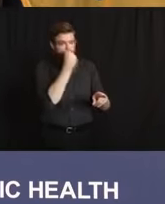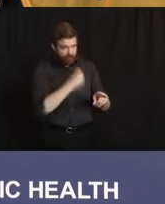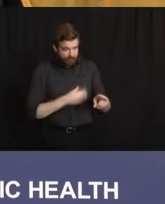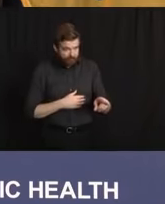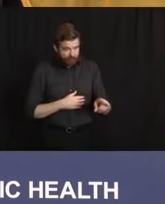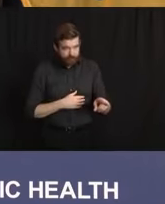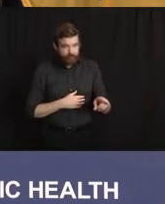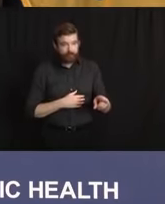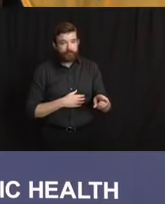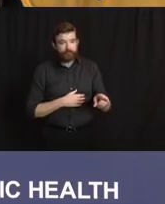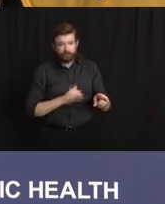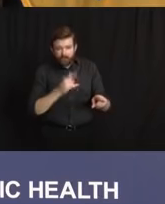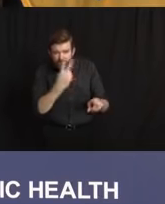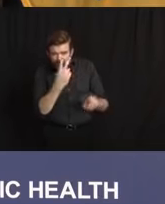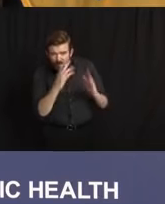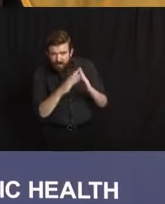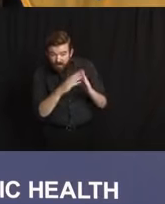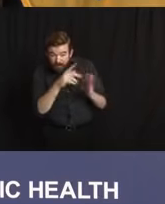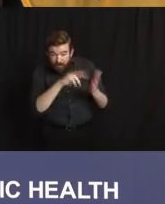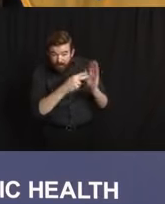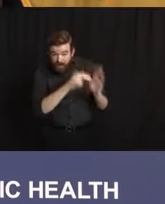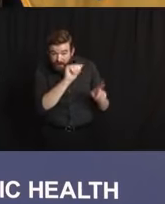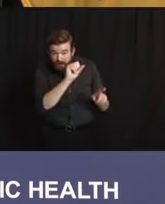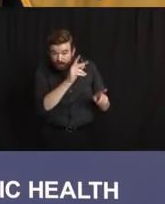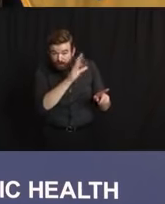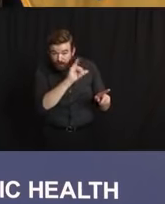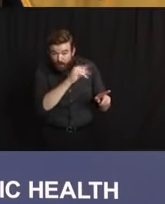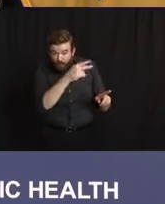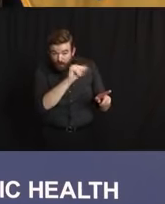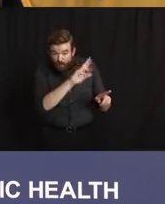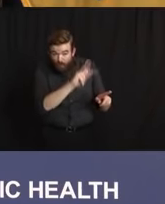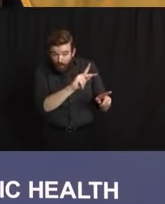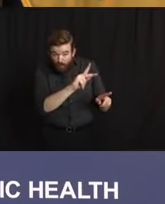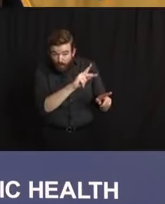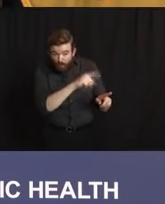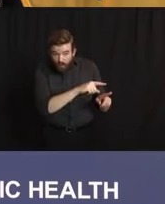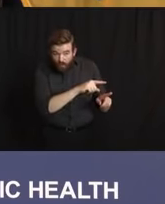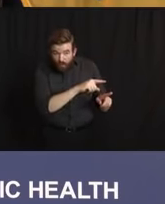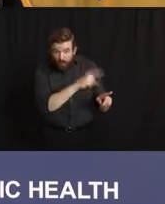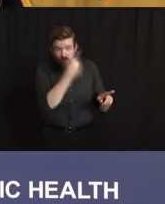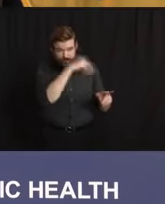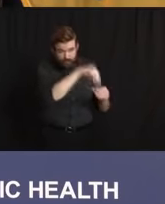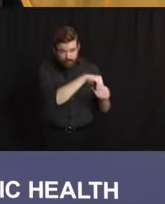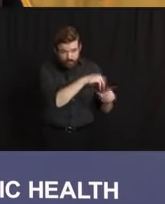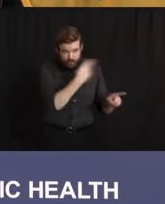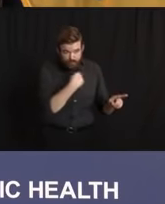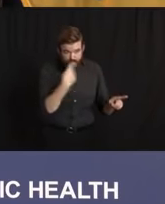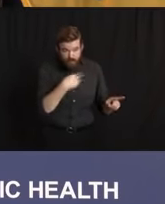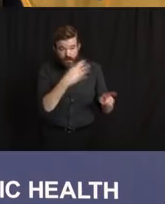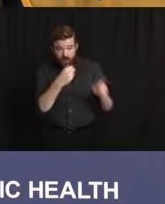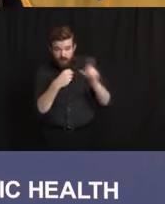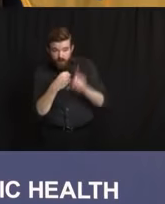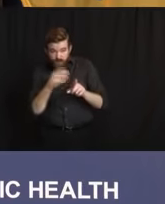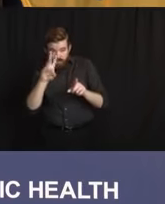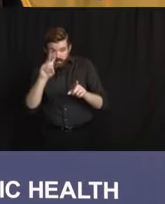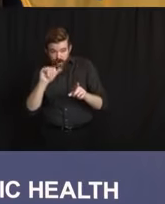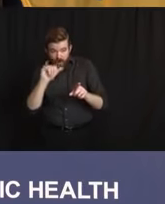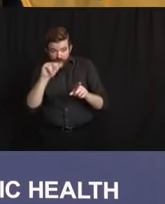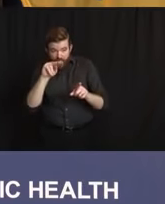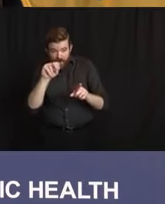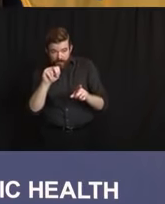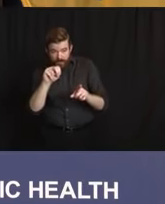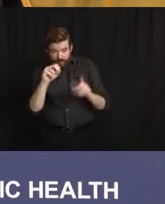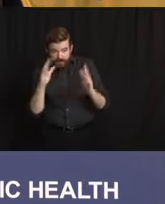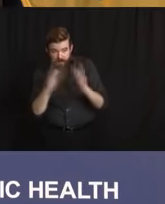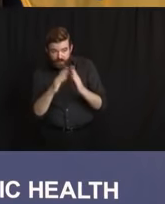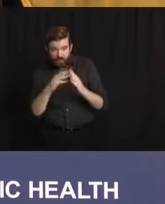were Asbury Park, as it relates to indoor dining, and Wayne, as it relates to graduations. And in fact, in both